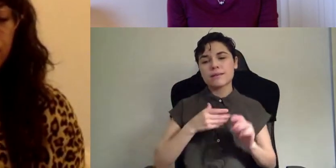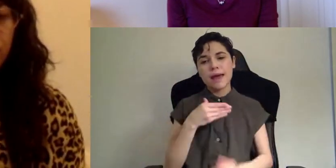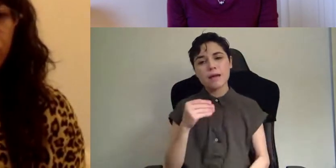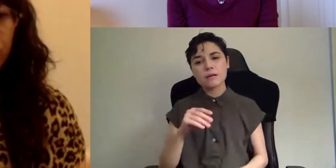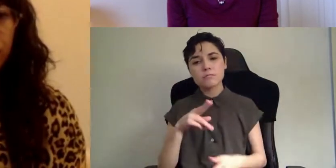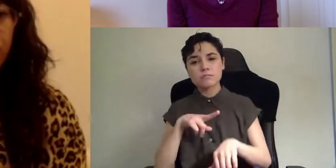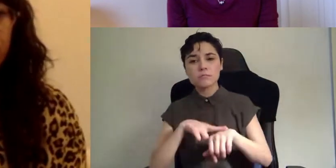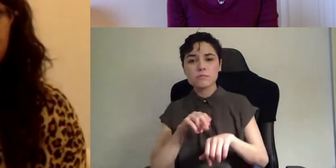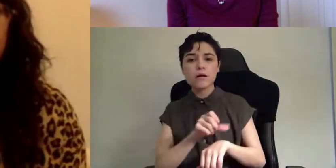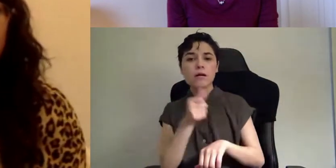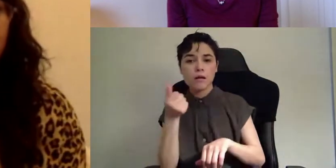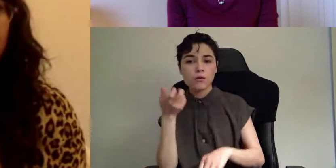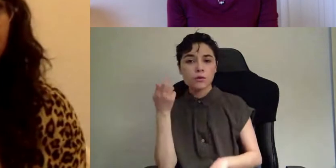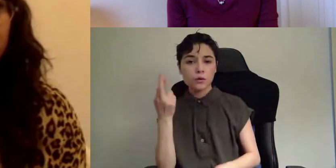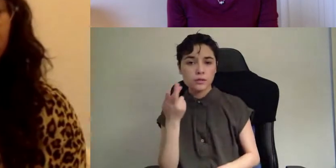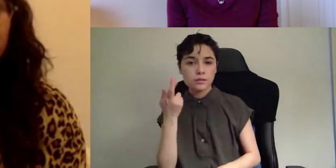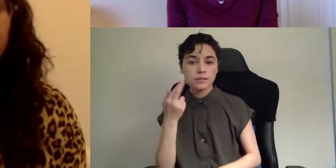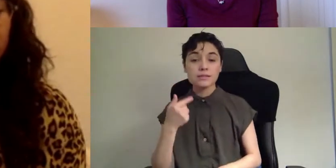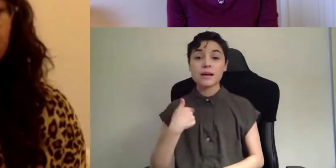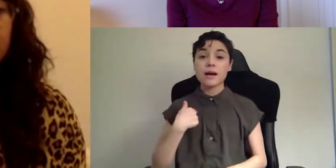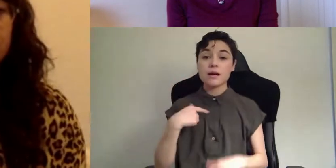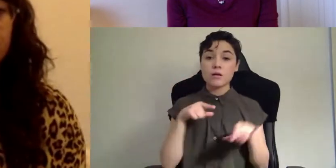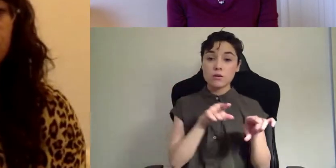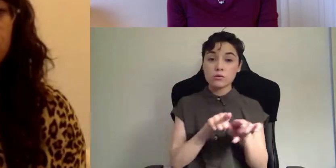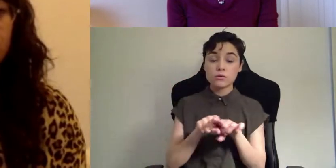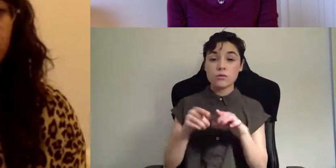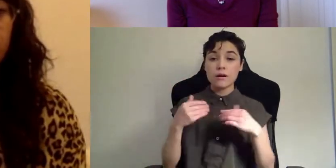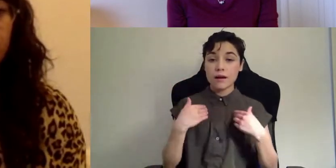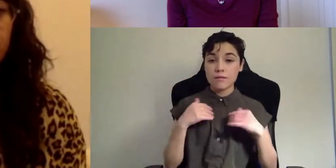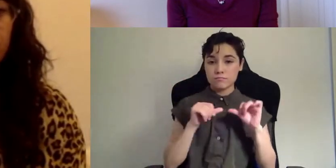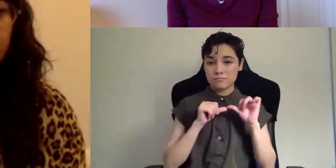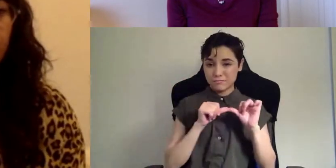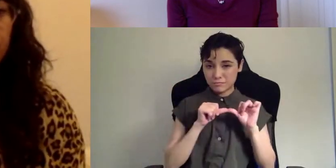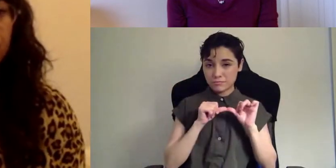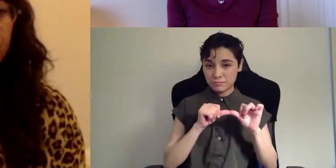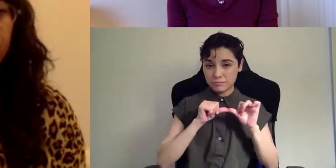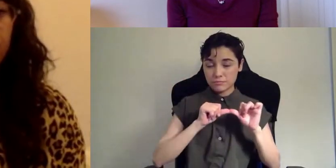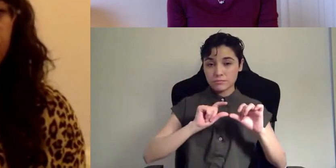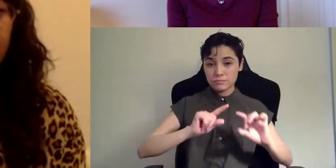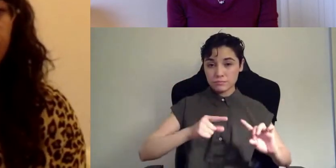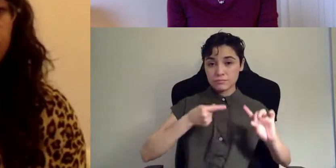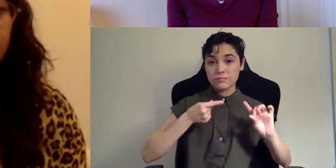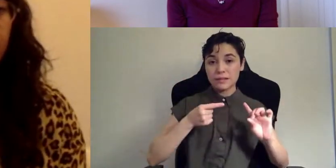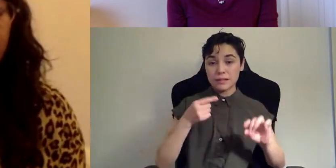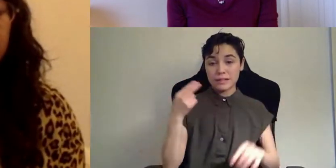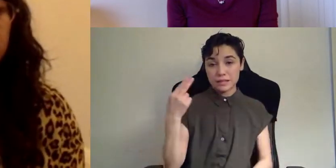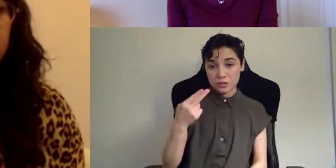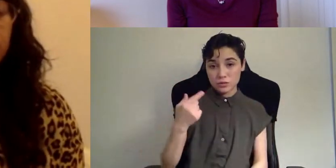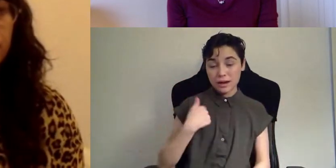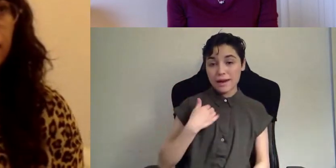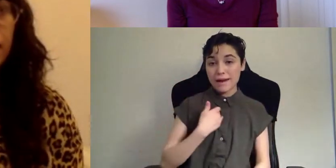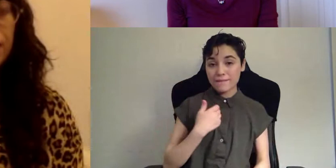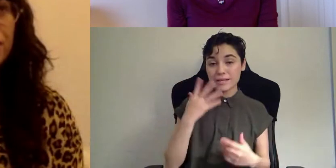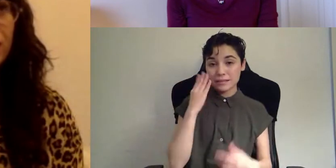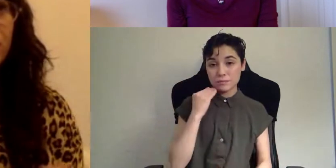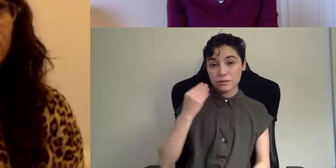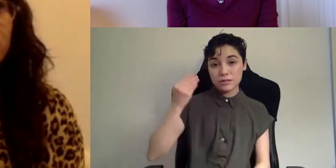I also have a chronic pain history. I don't currently experience chronic pain, but I have in the past,